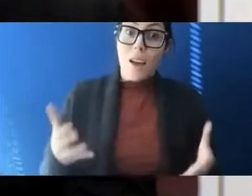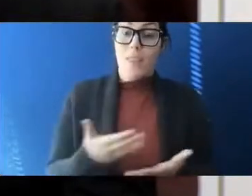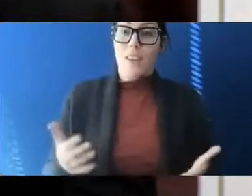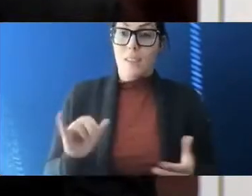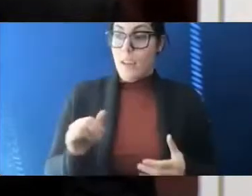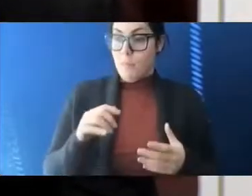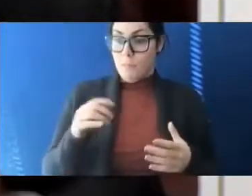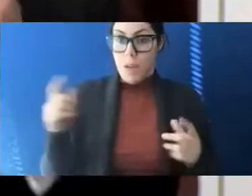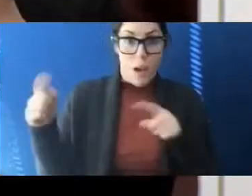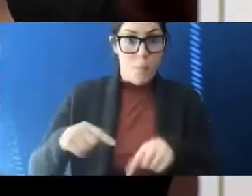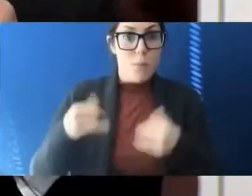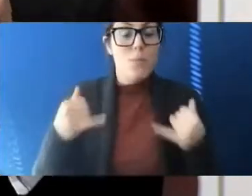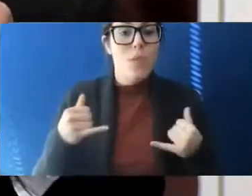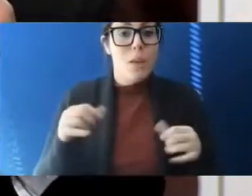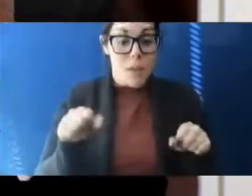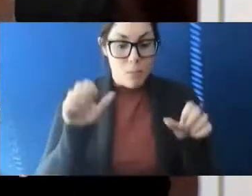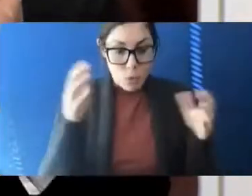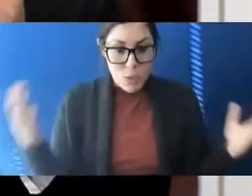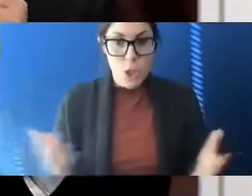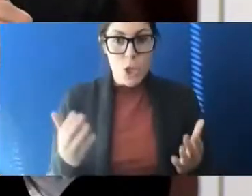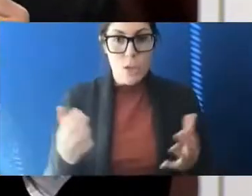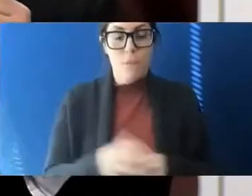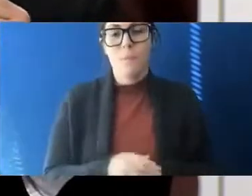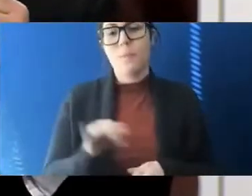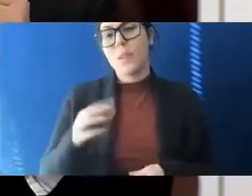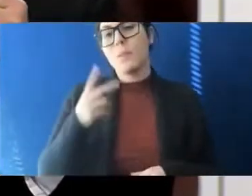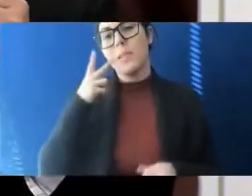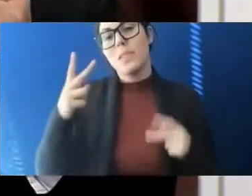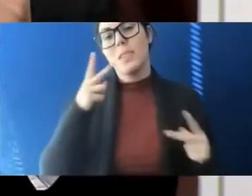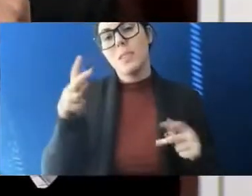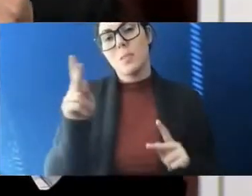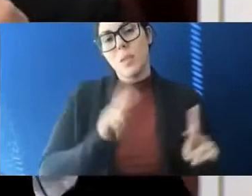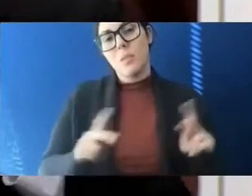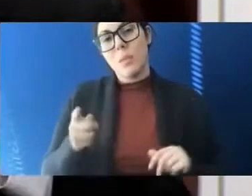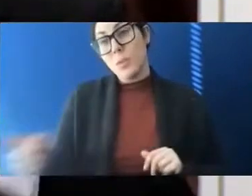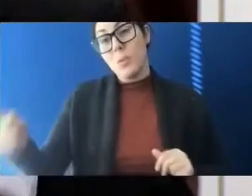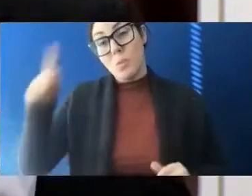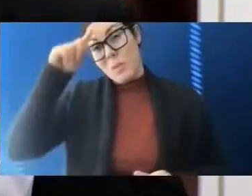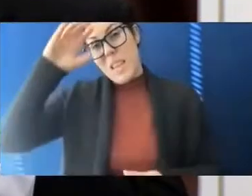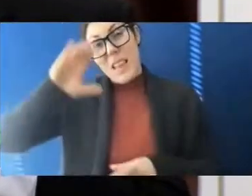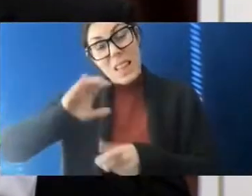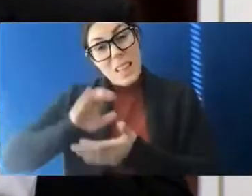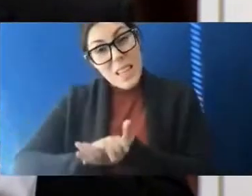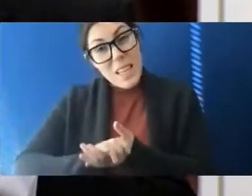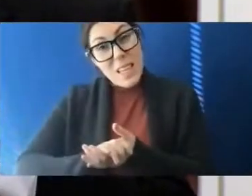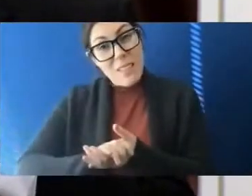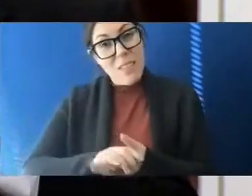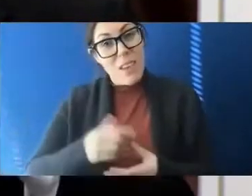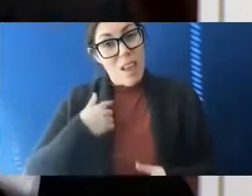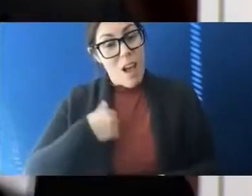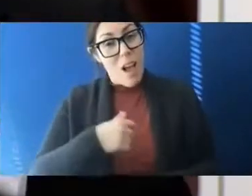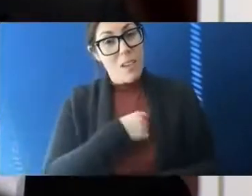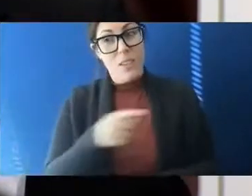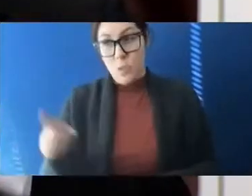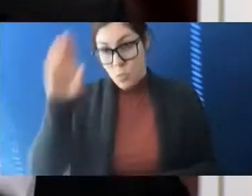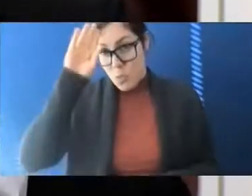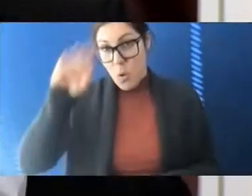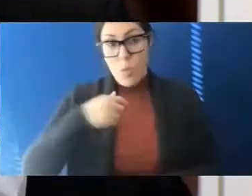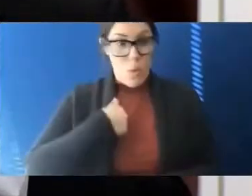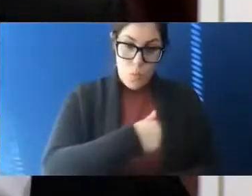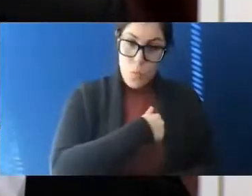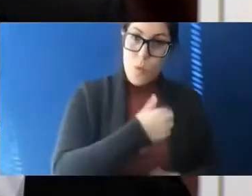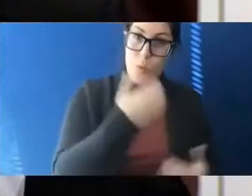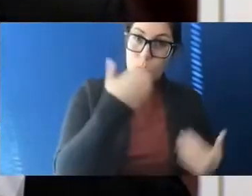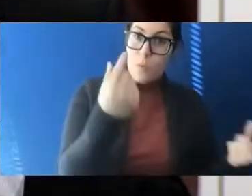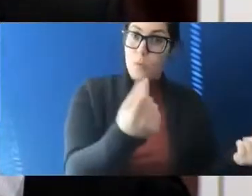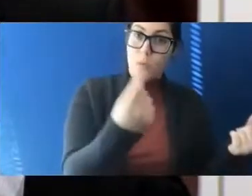today. So if we see these people that they really believe that we know what we are doing, because we decide